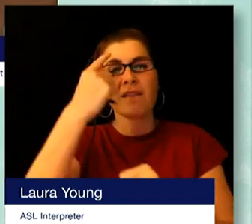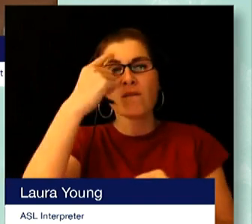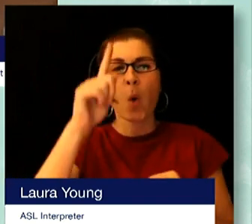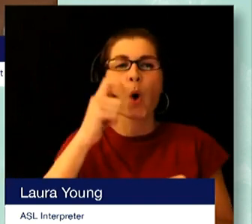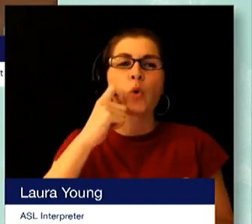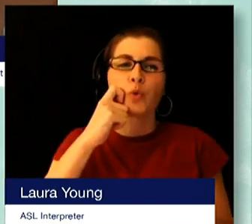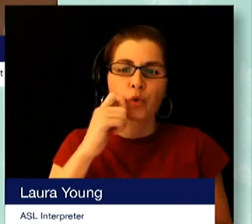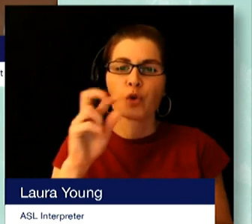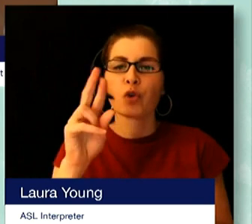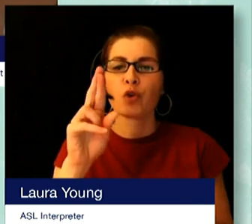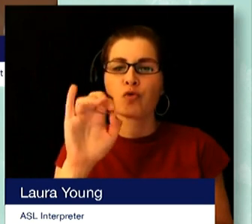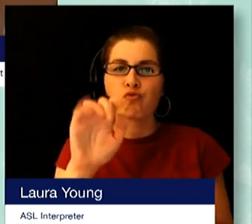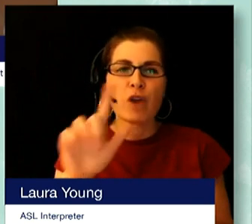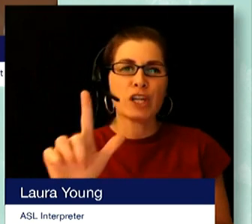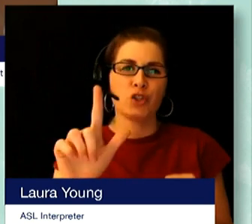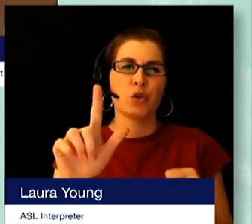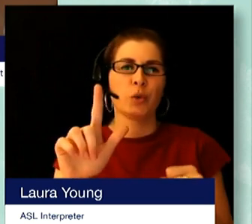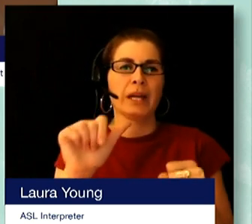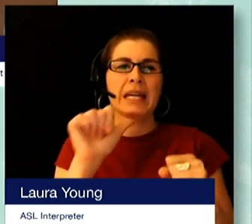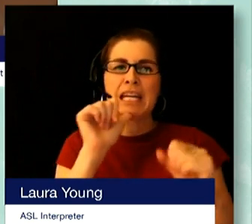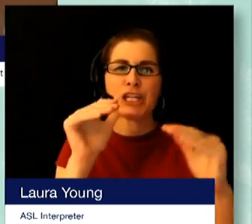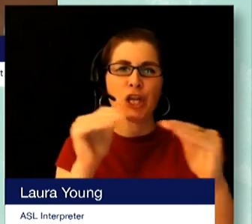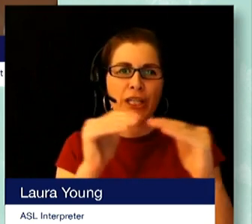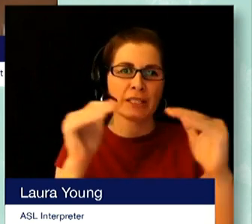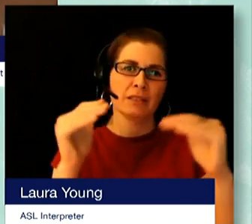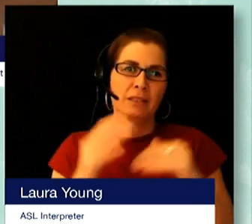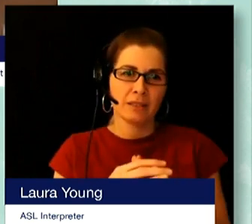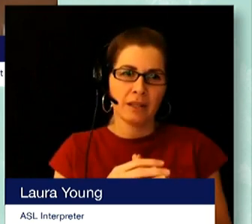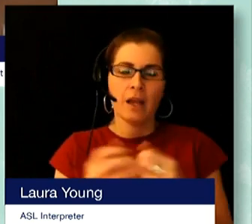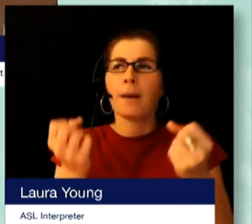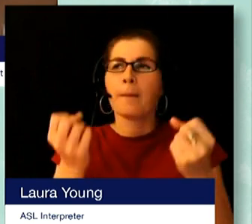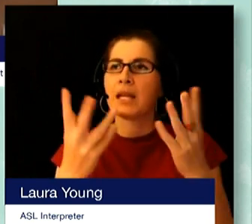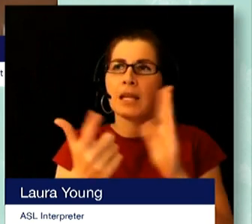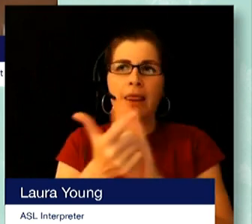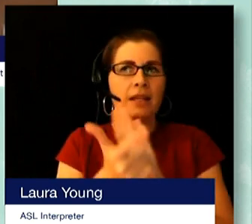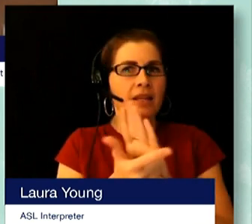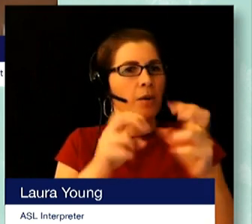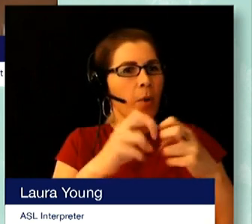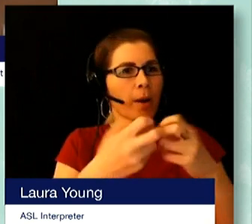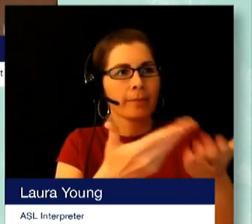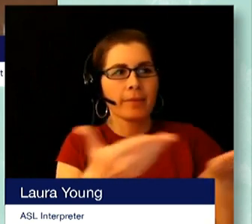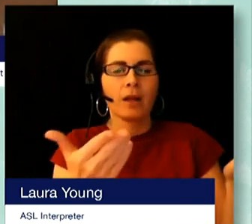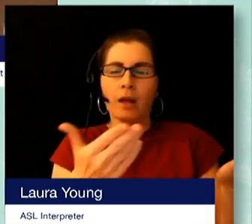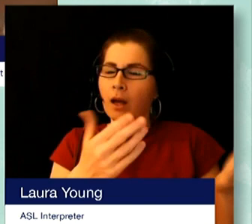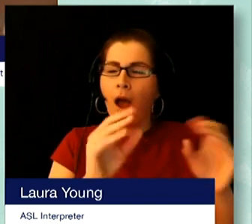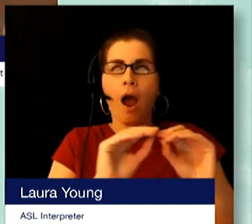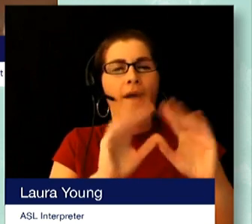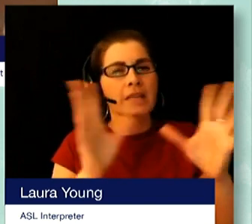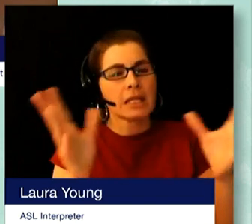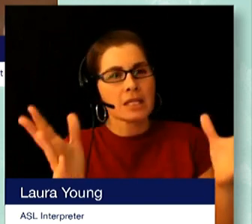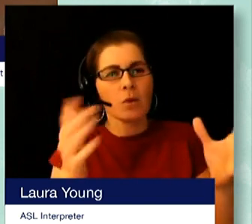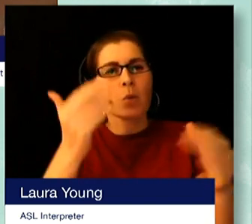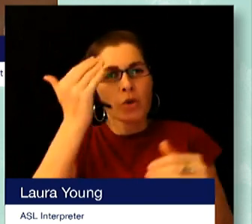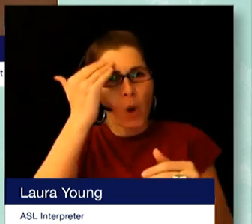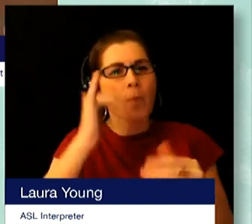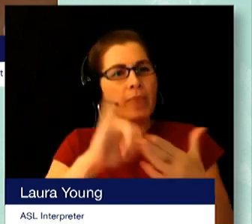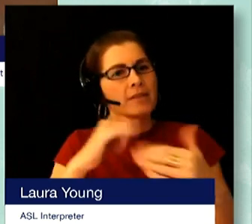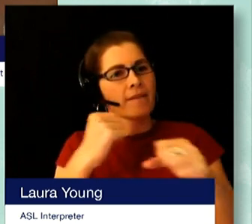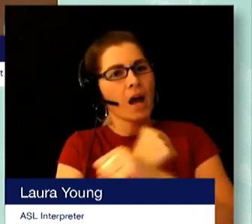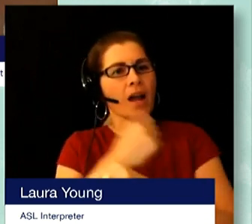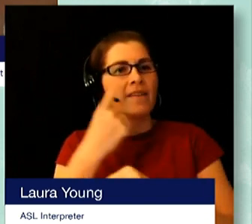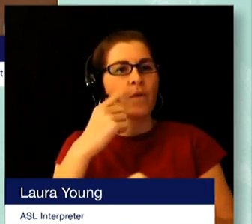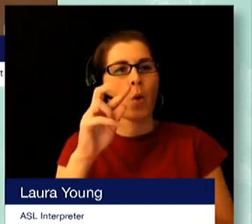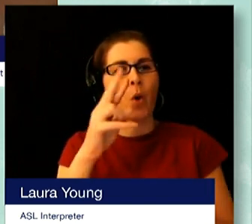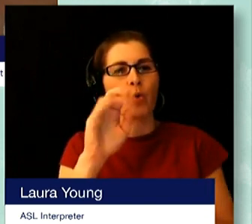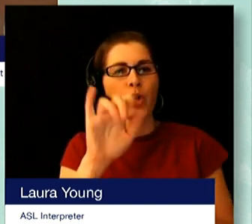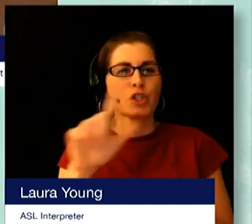disparities in state prison populations and in all of the criminal legal system are glaring. we know it's a fight for racial justice, but can you just walk us